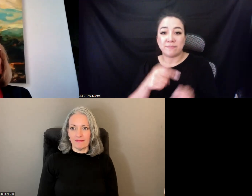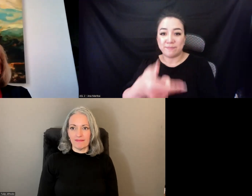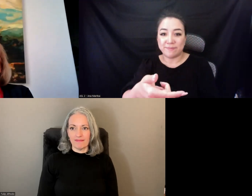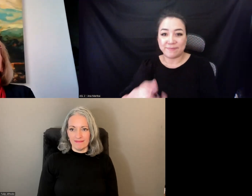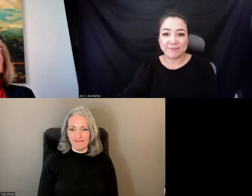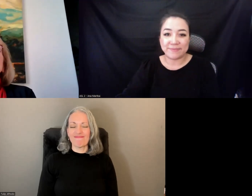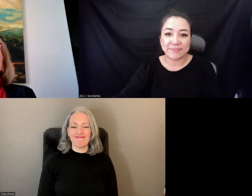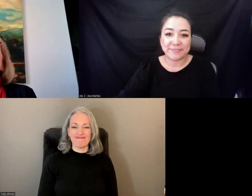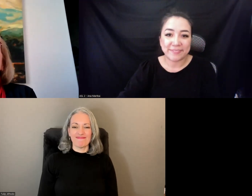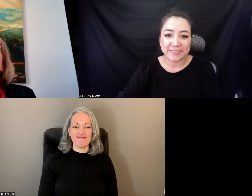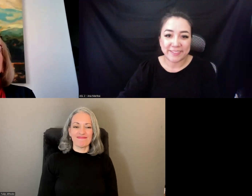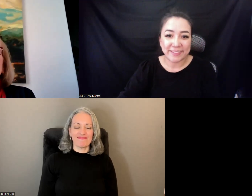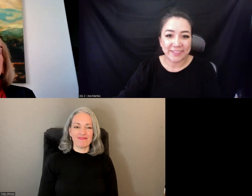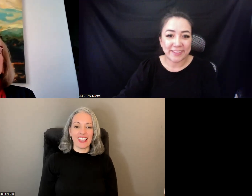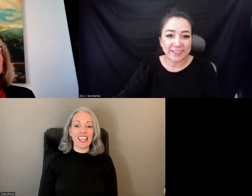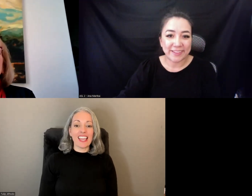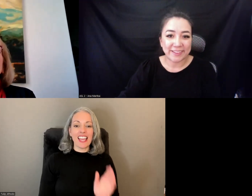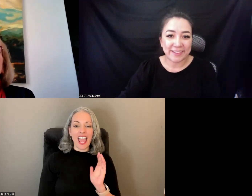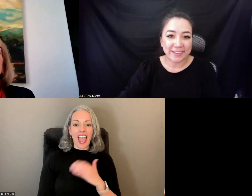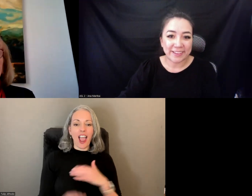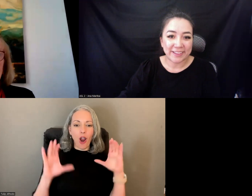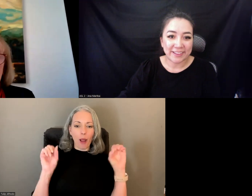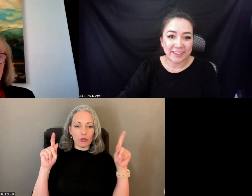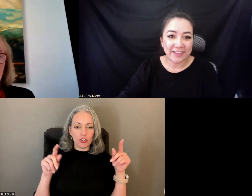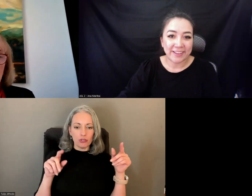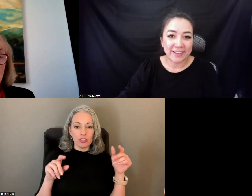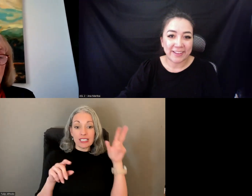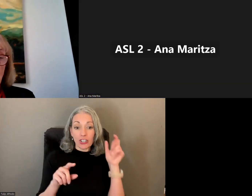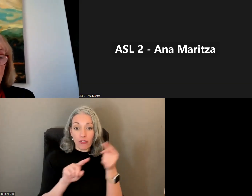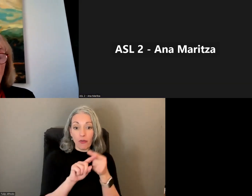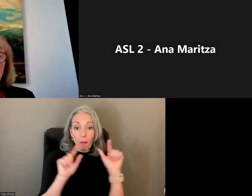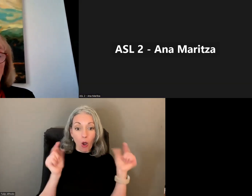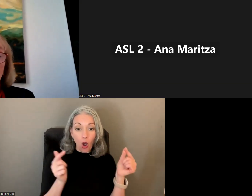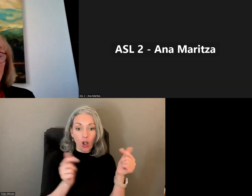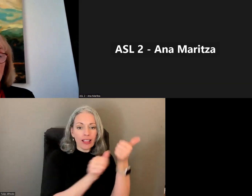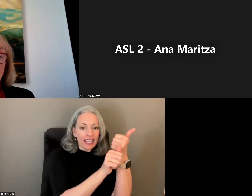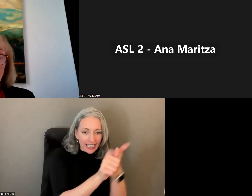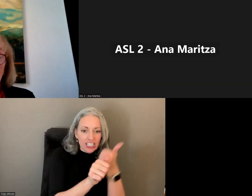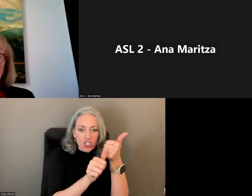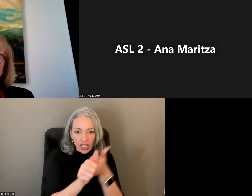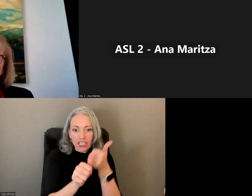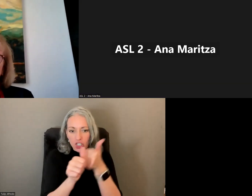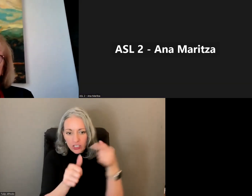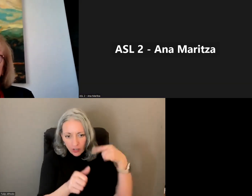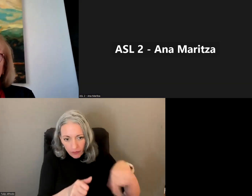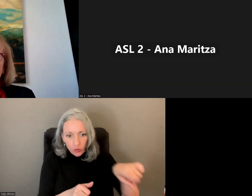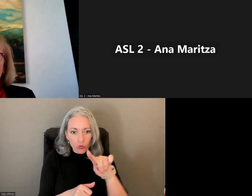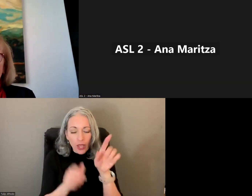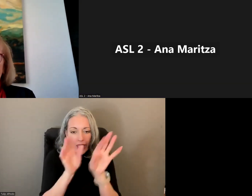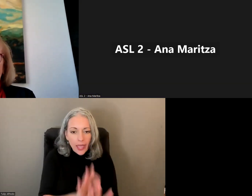to just, this is our opportunity to hear from every single committee member about what's important to